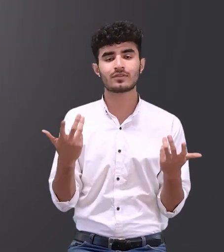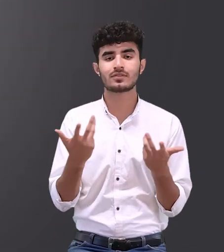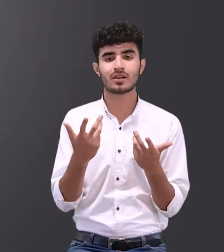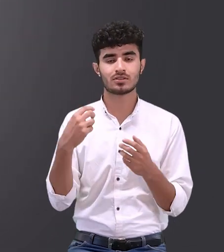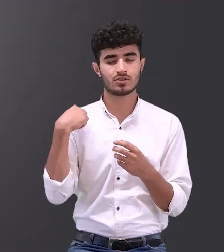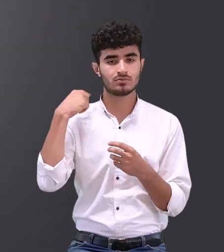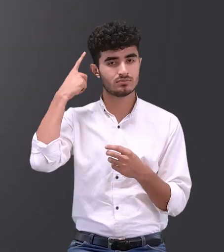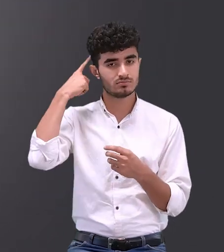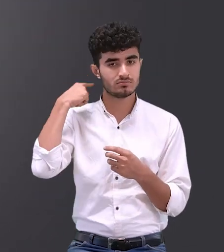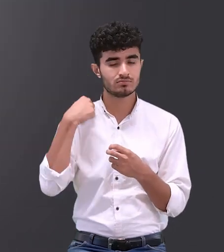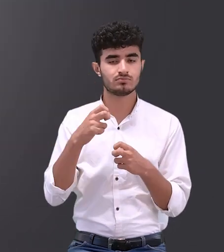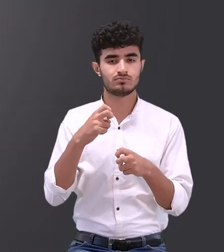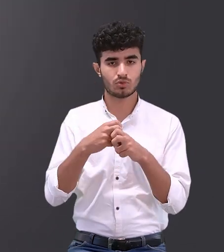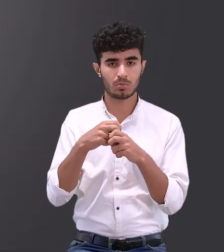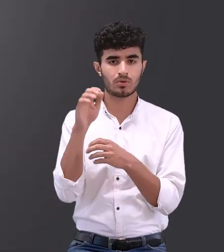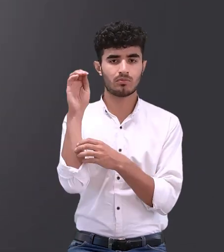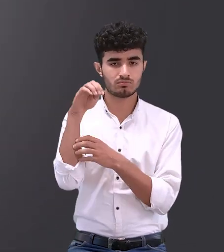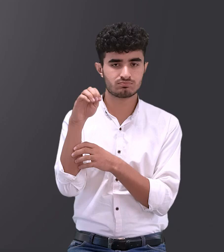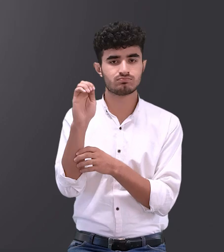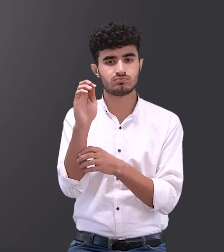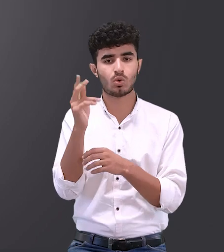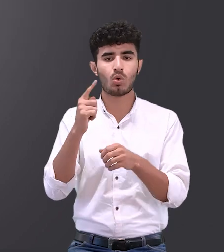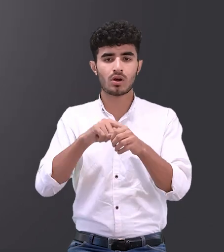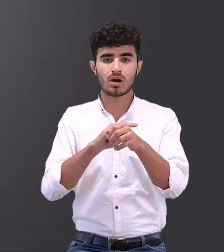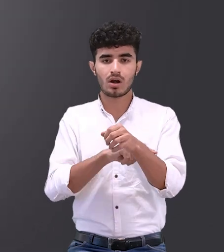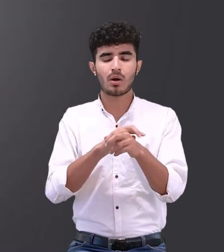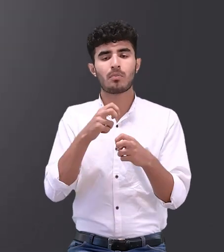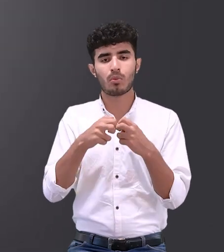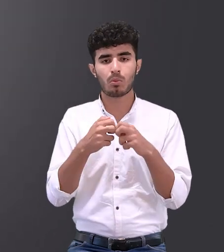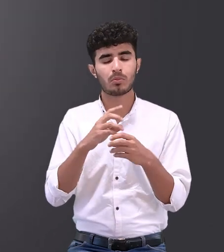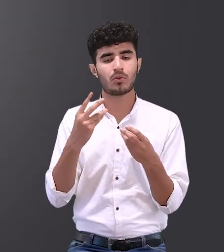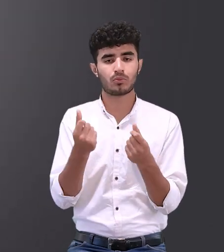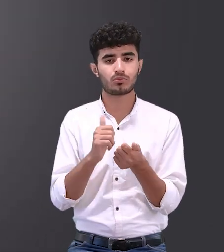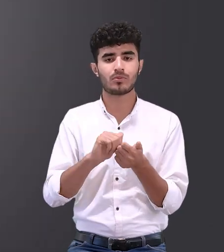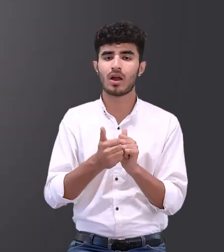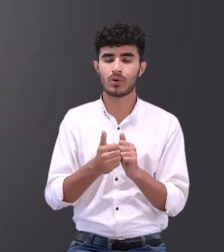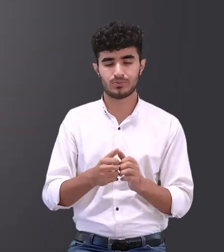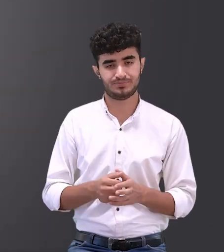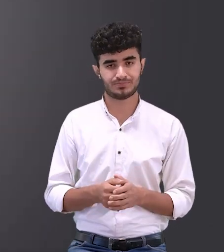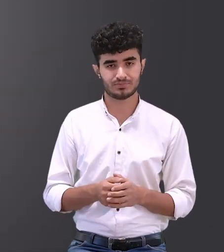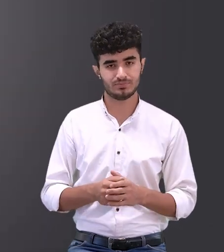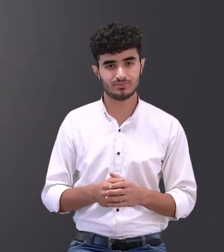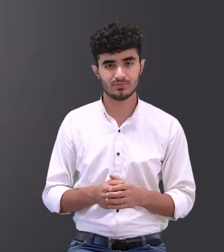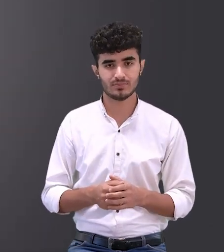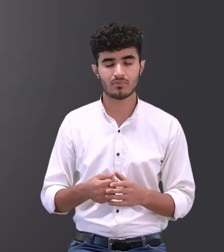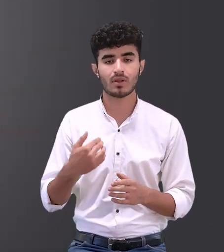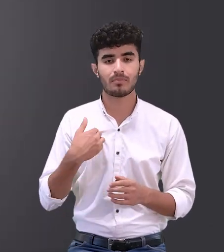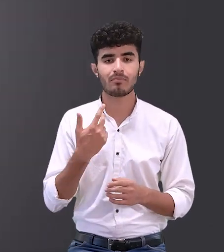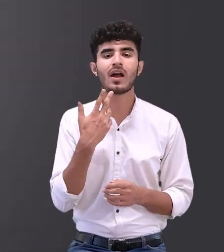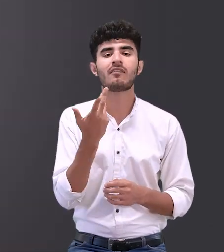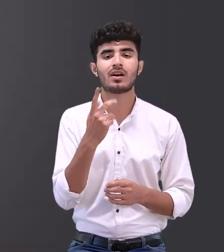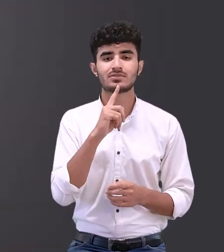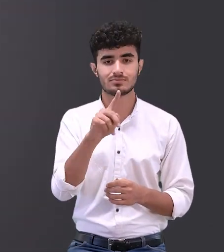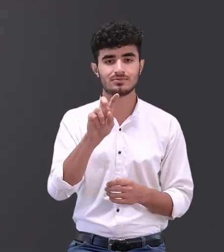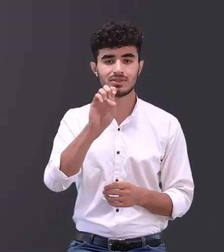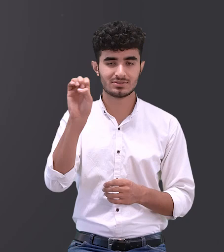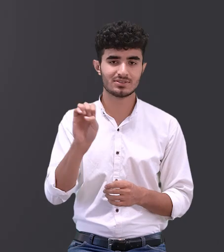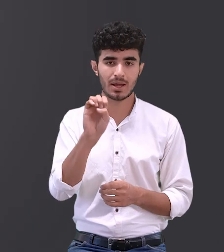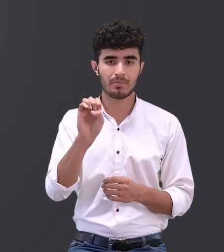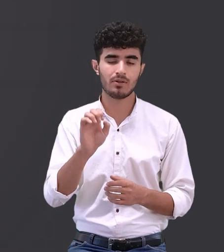not let them stay and basically get worse over time. So for example,